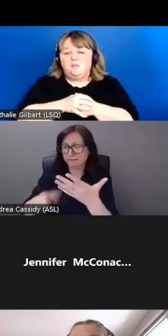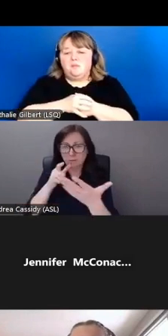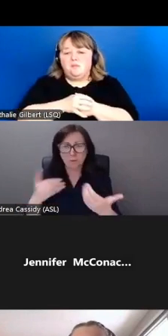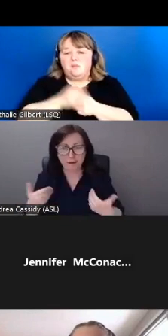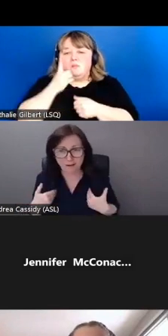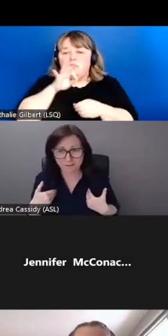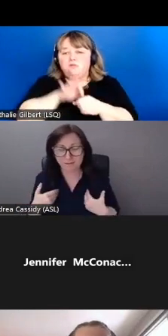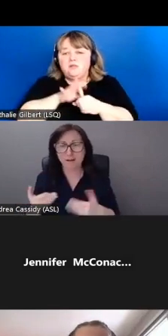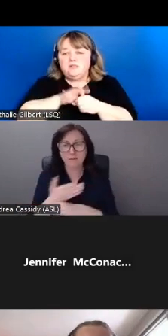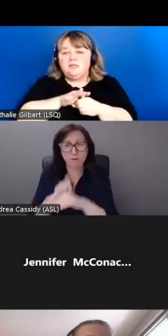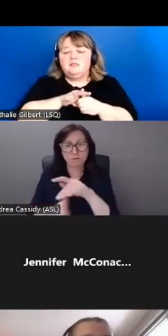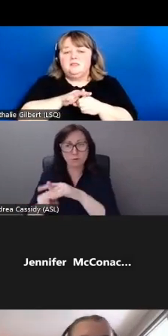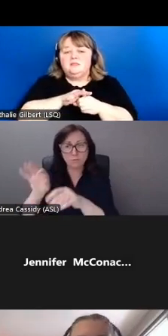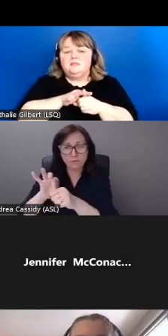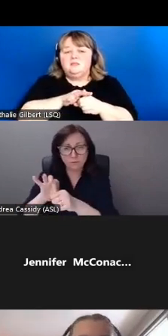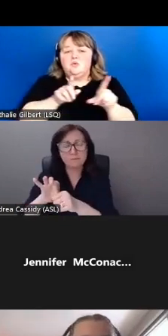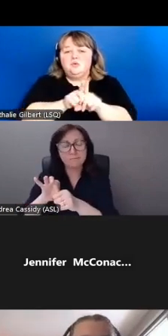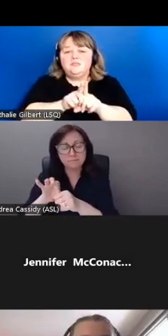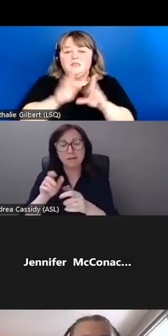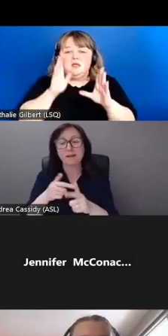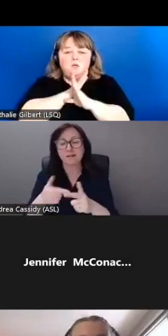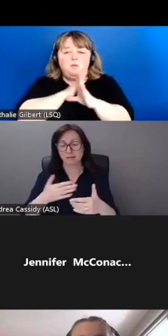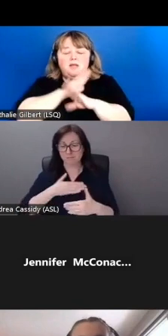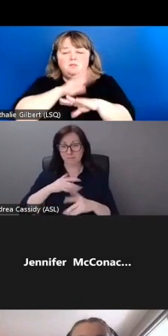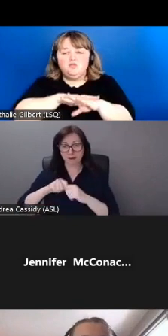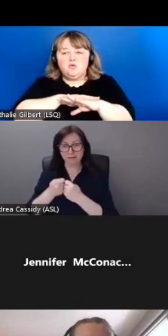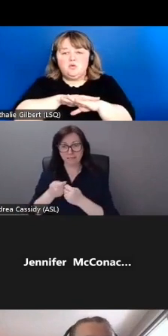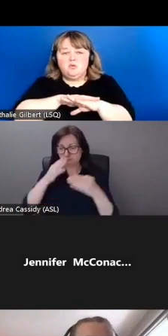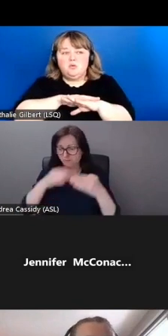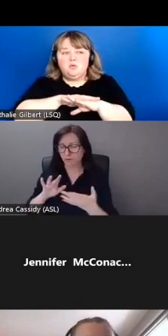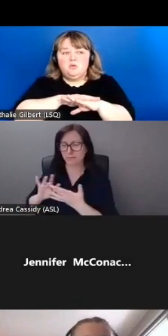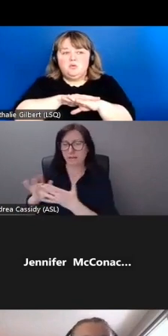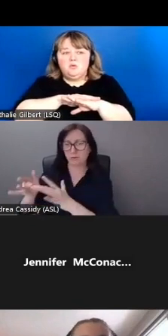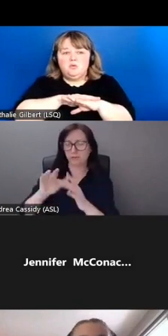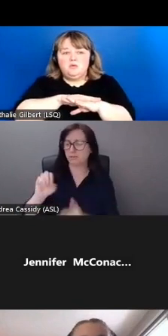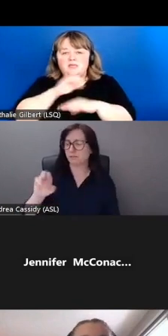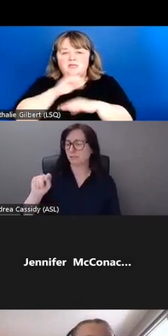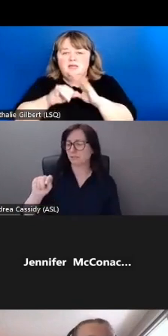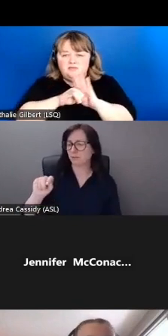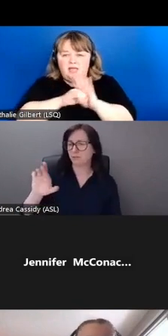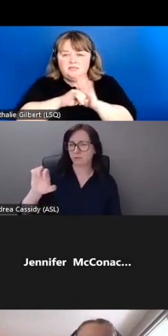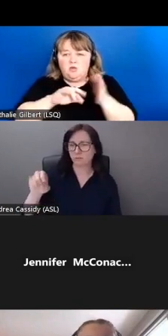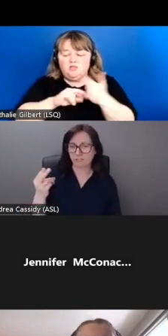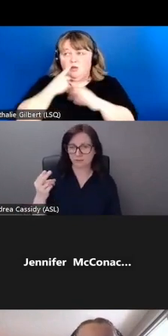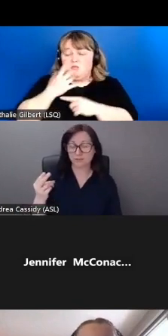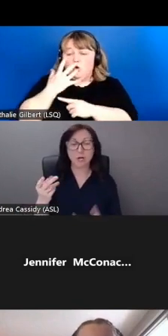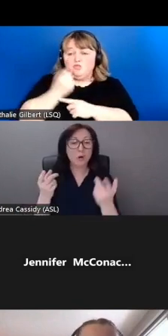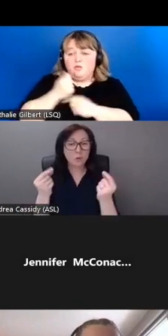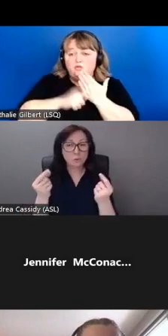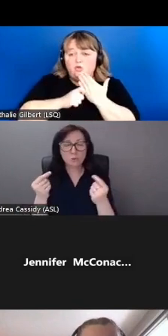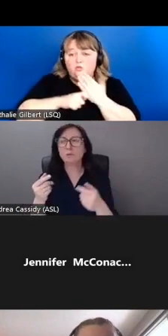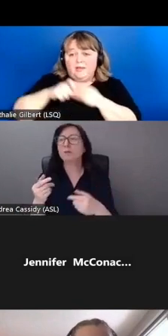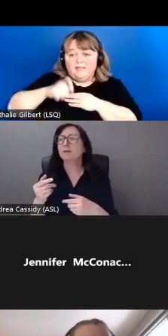there's my side of the team. We are the outreach side. So my side of the team, we continue to collaborate